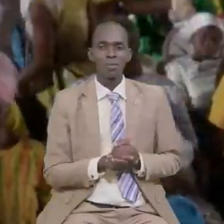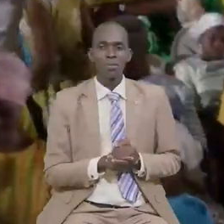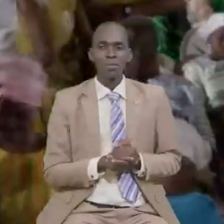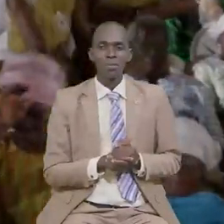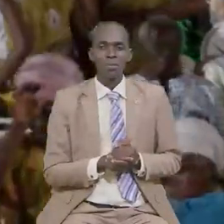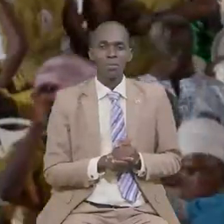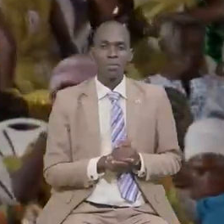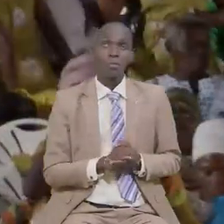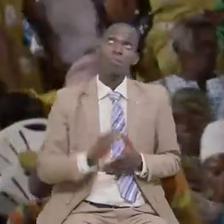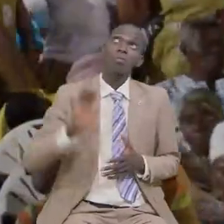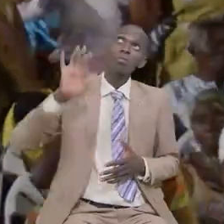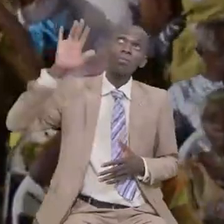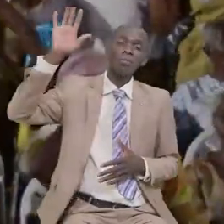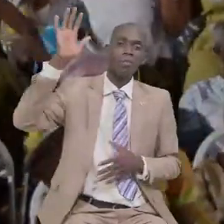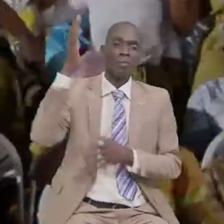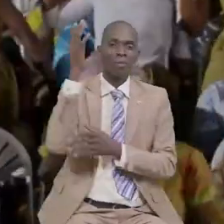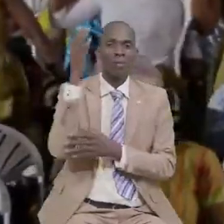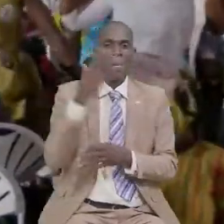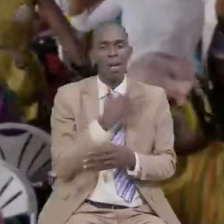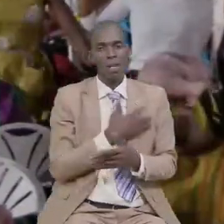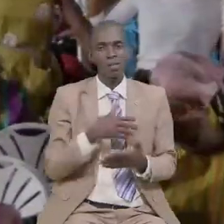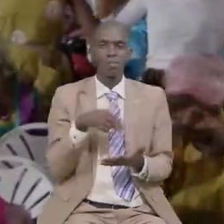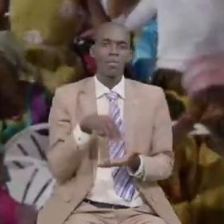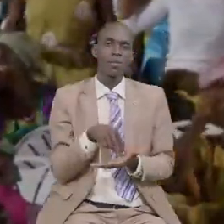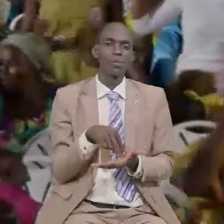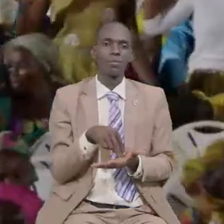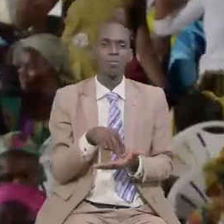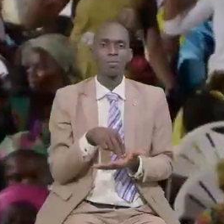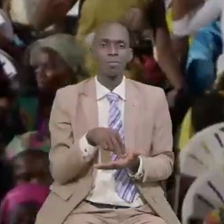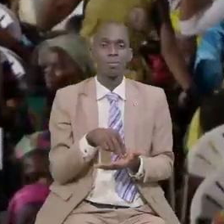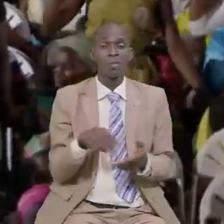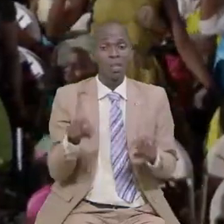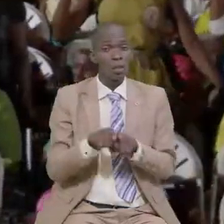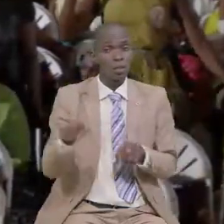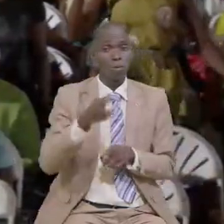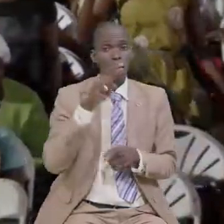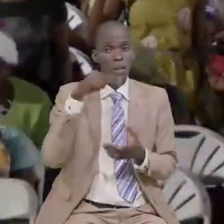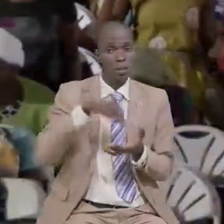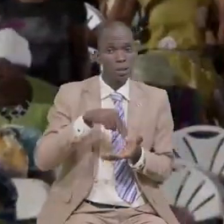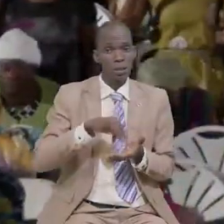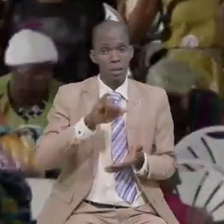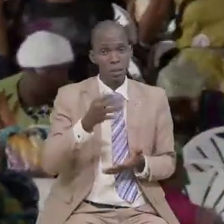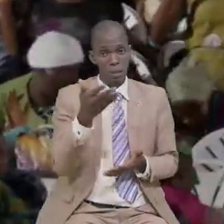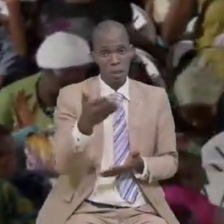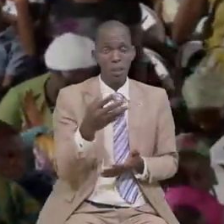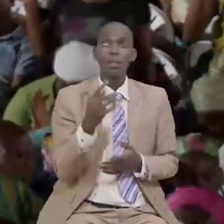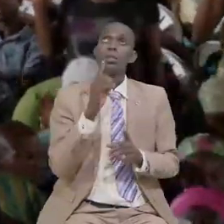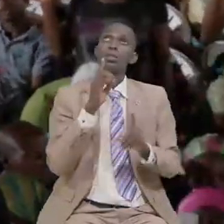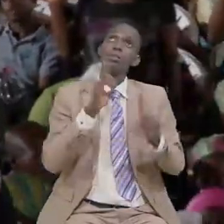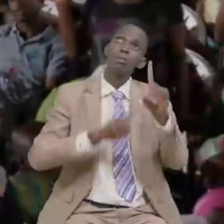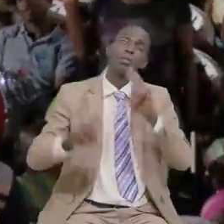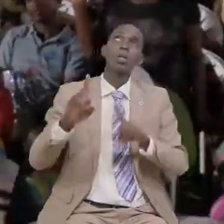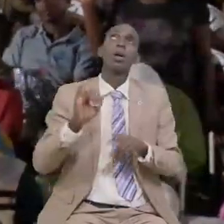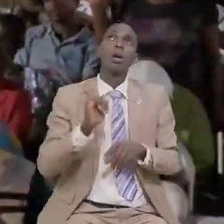Raise up your hand and stand up. As you are standing up, tell the Lord, I hear your